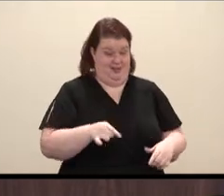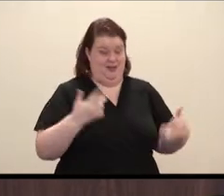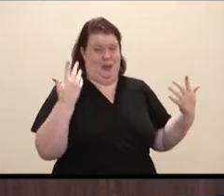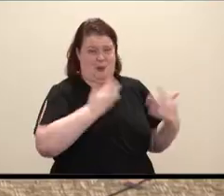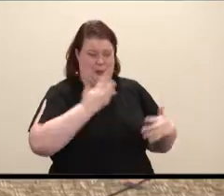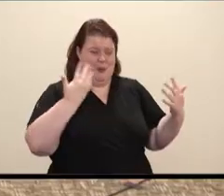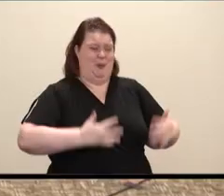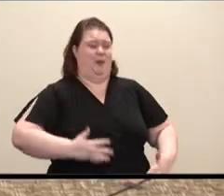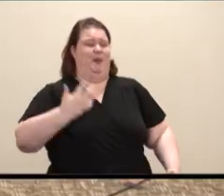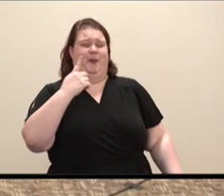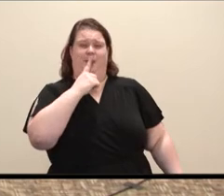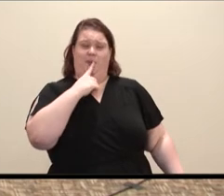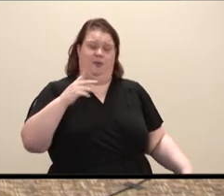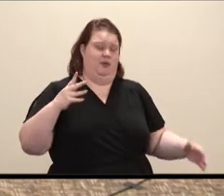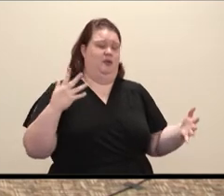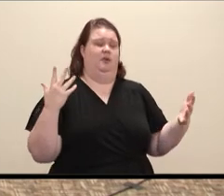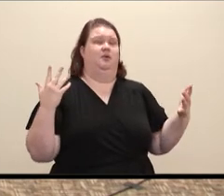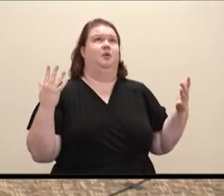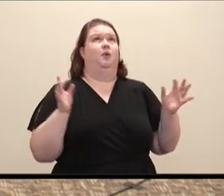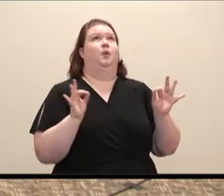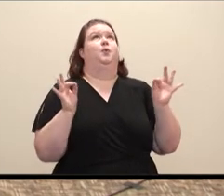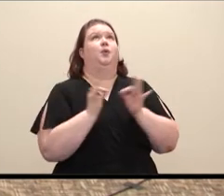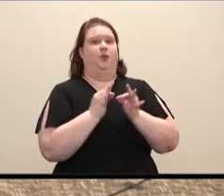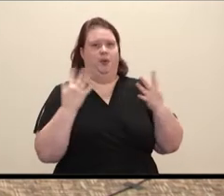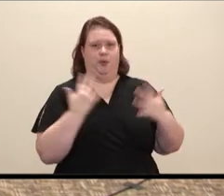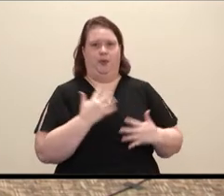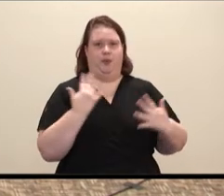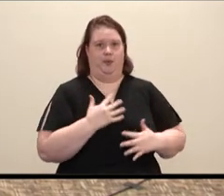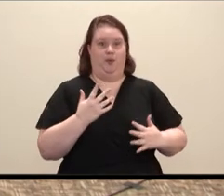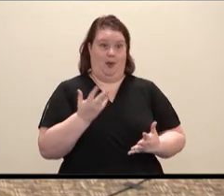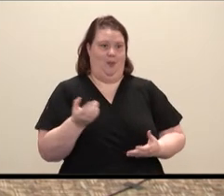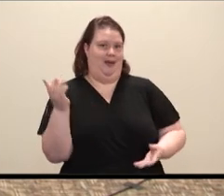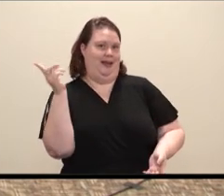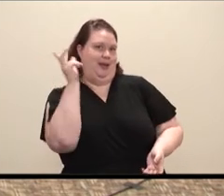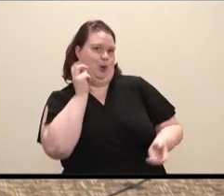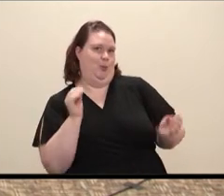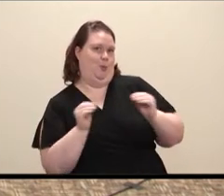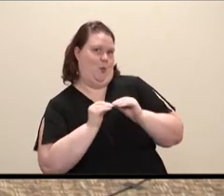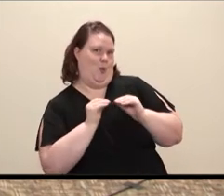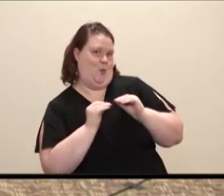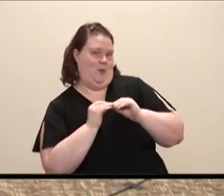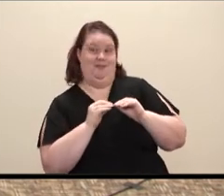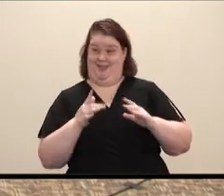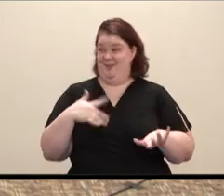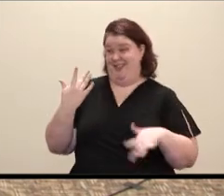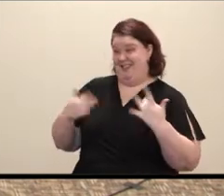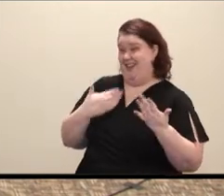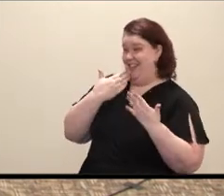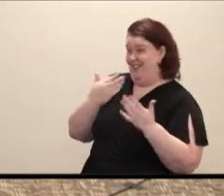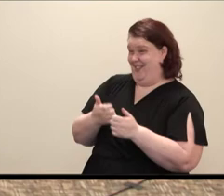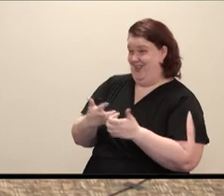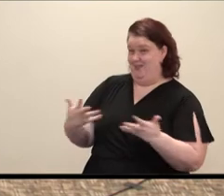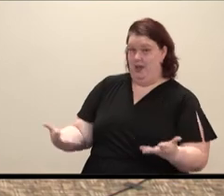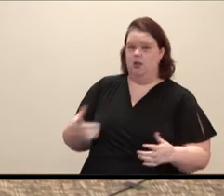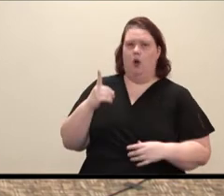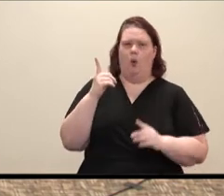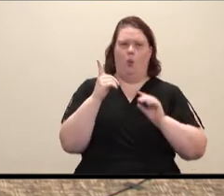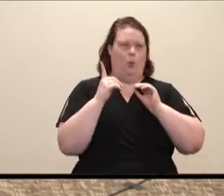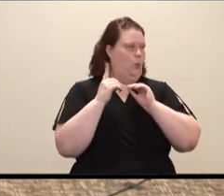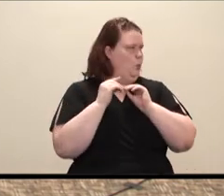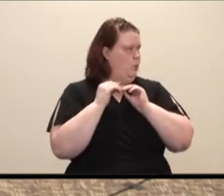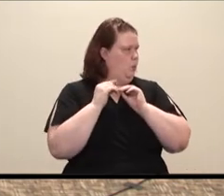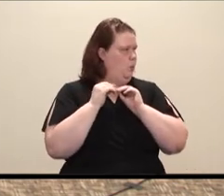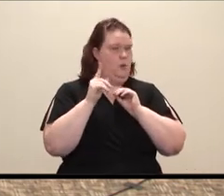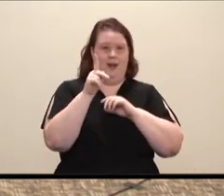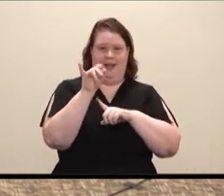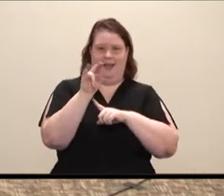And we're looking forward to hearing more and seeing the results at the end. It's going to be exciting. Thank you very much. I want to mention one more thing